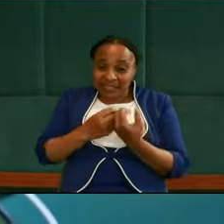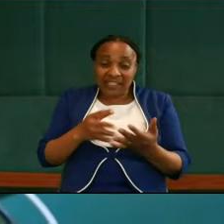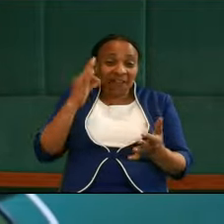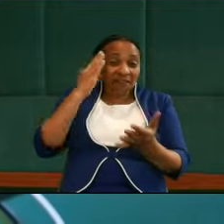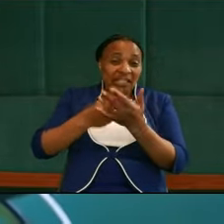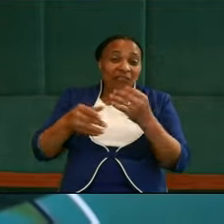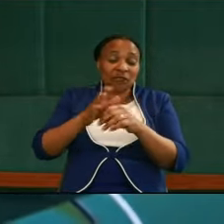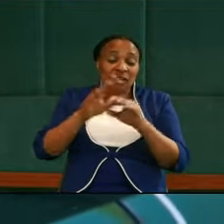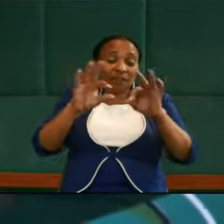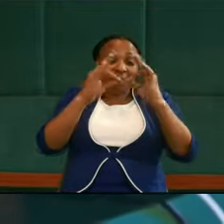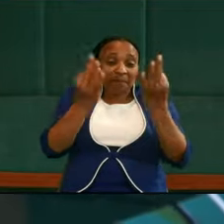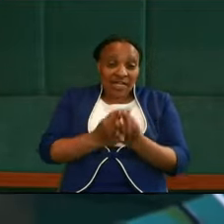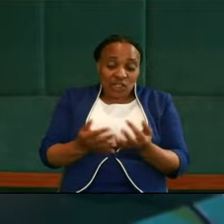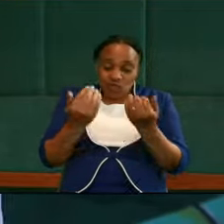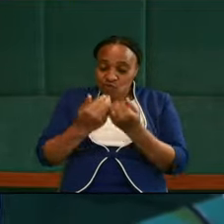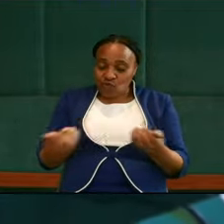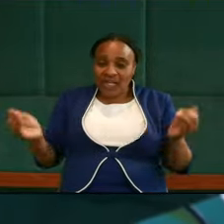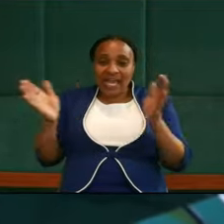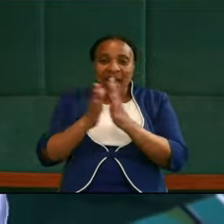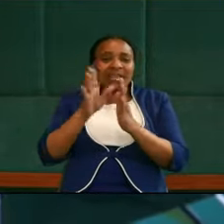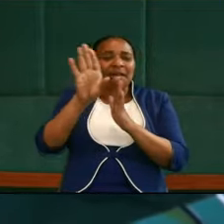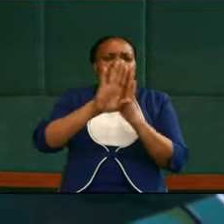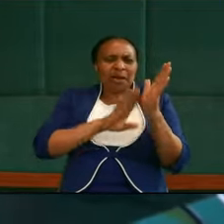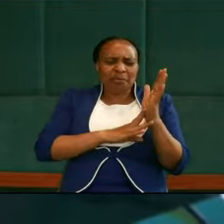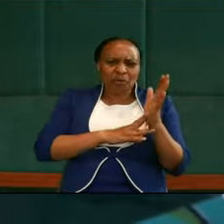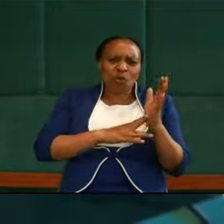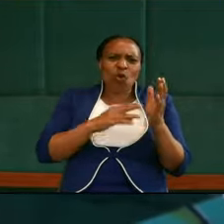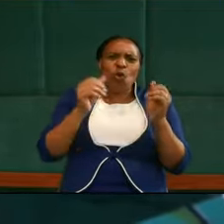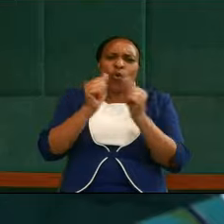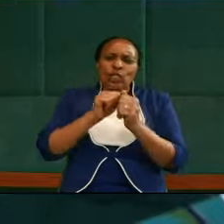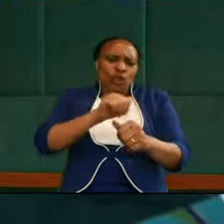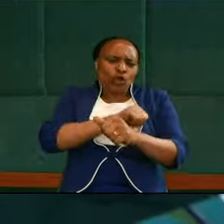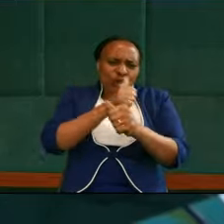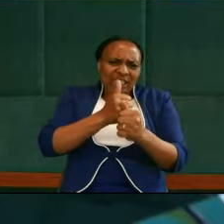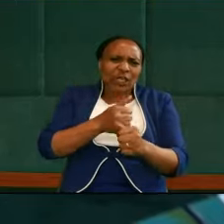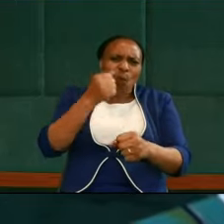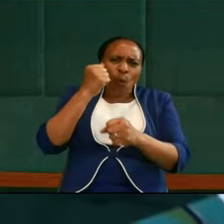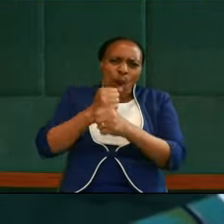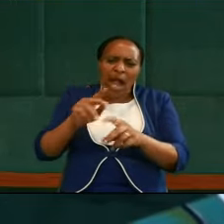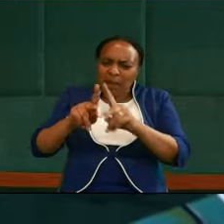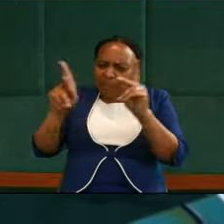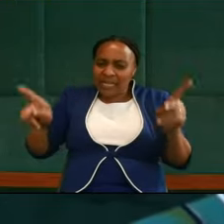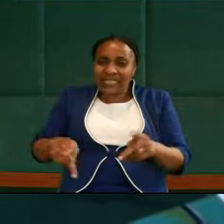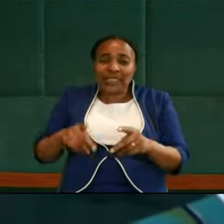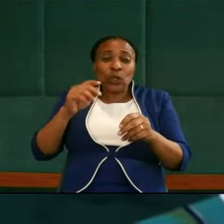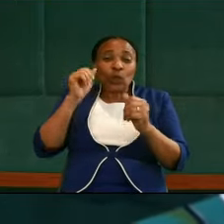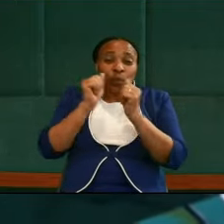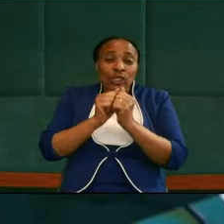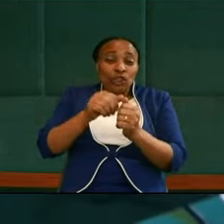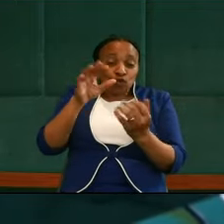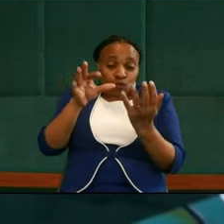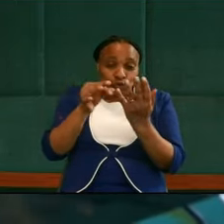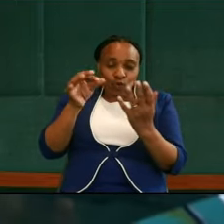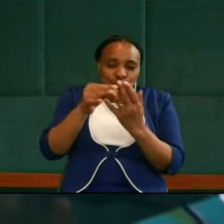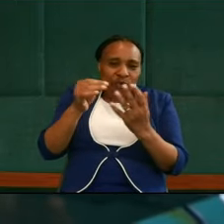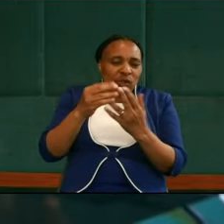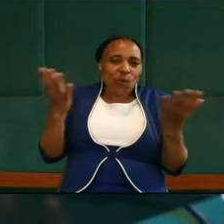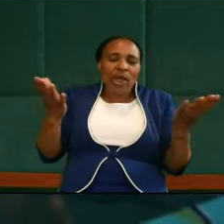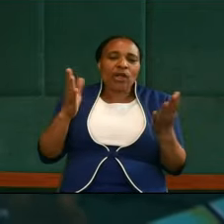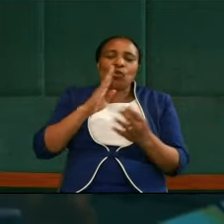to your children, your faithfulness to the Bible, your faithfulness to the spirit of prophecy, your faithfulness to truth is going to make people